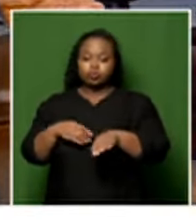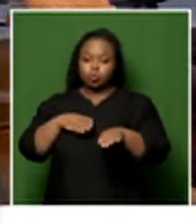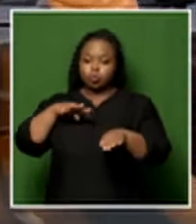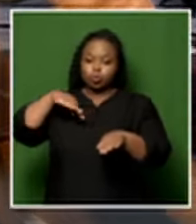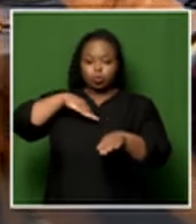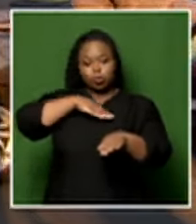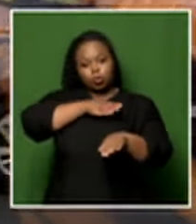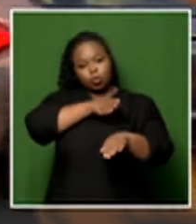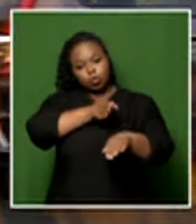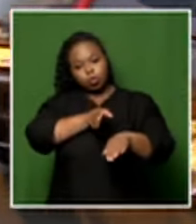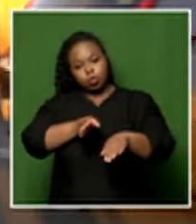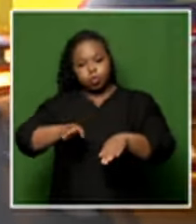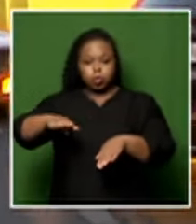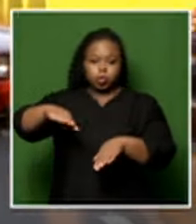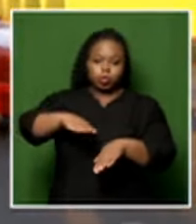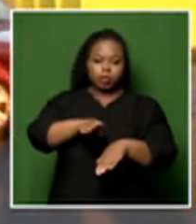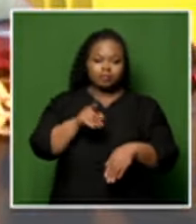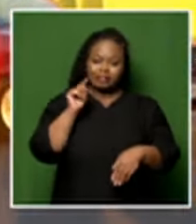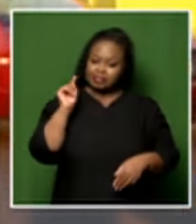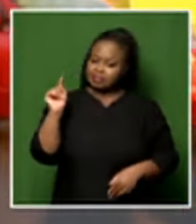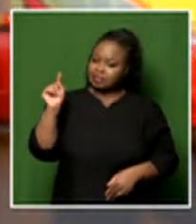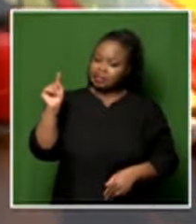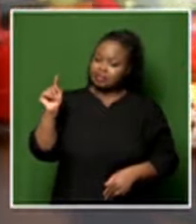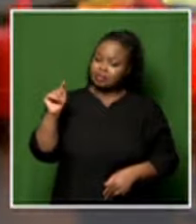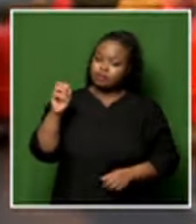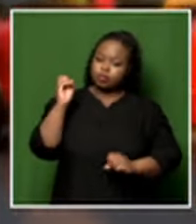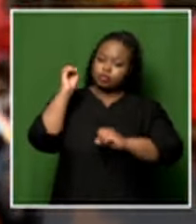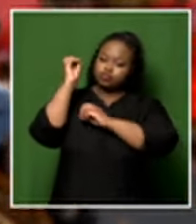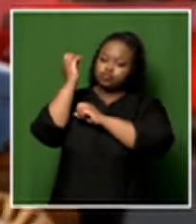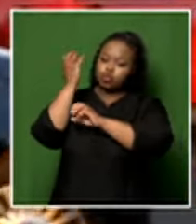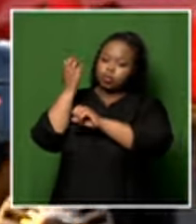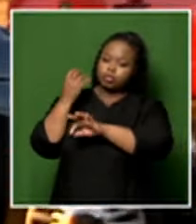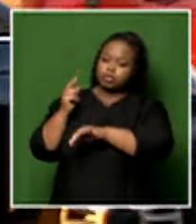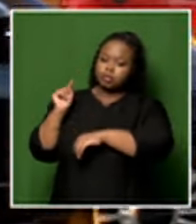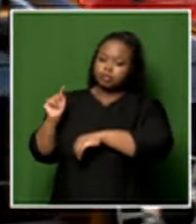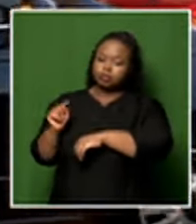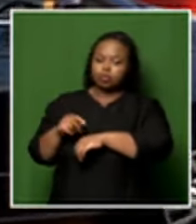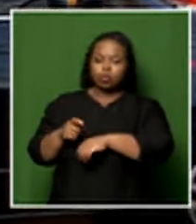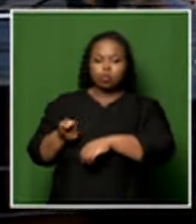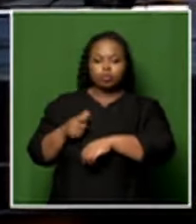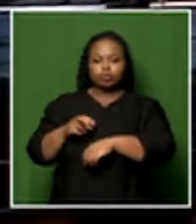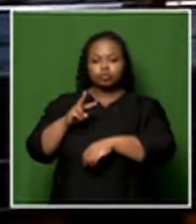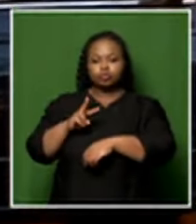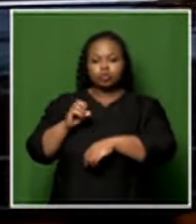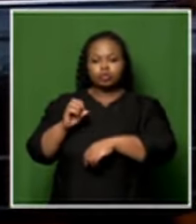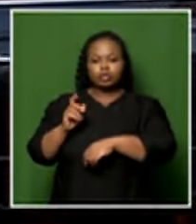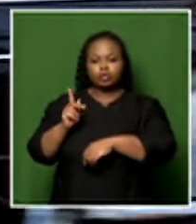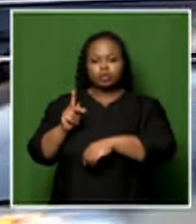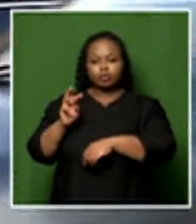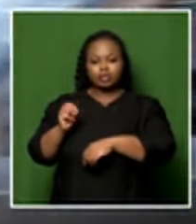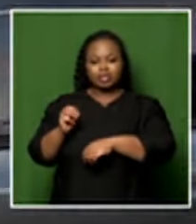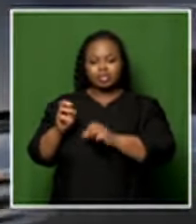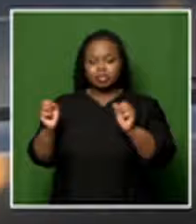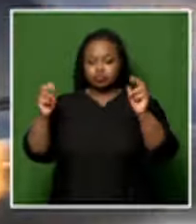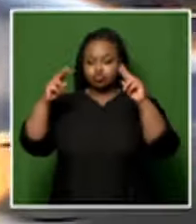we actually came from. Starting from the robot, about 200 kilometers down that bridge